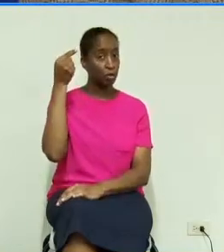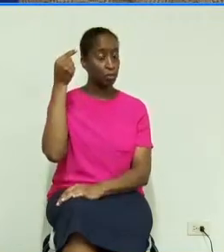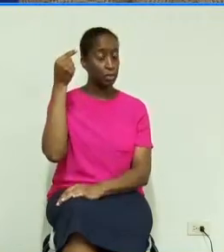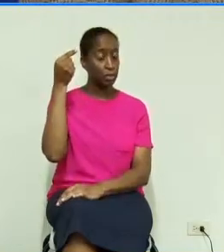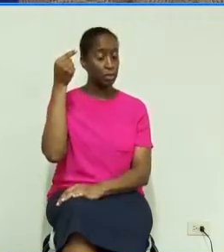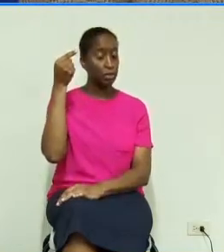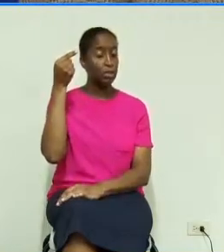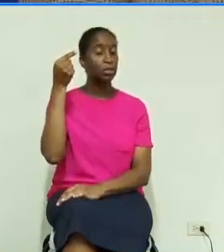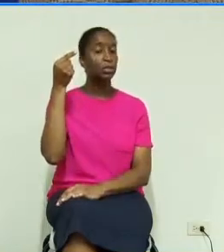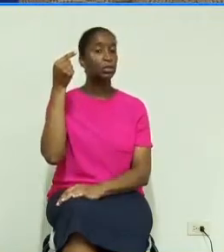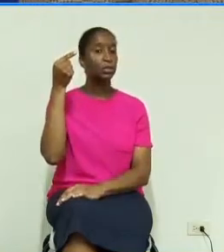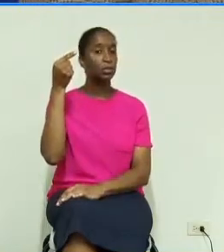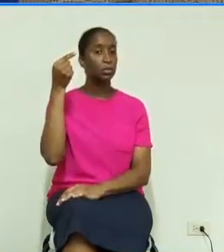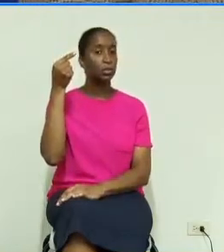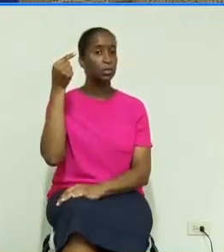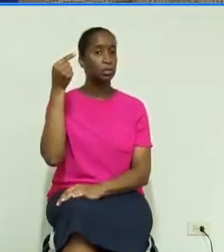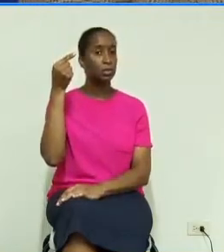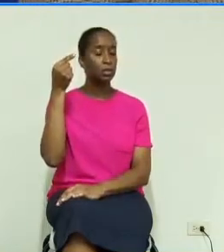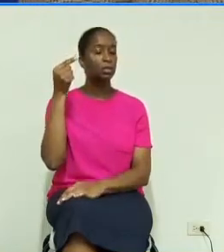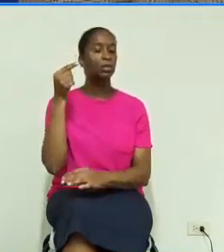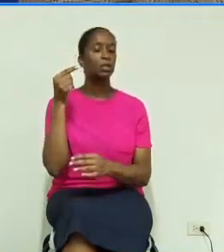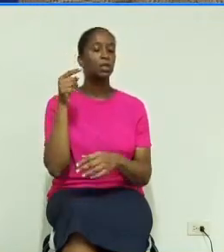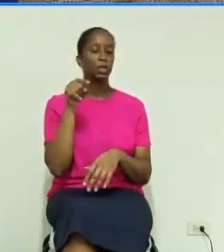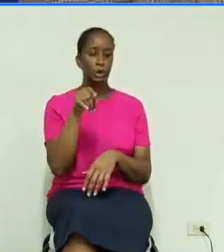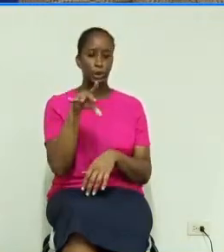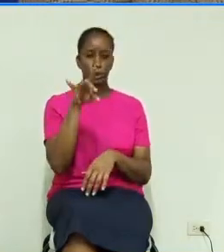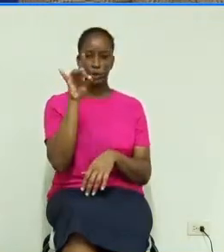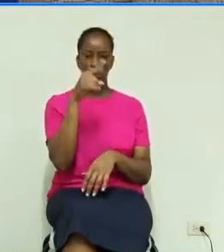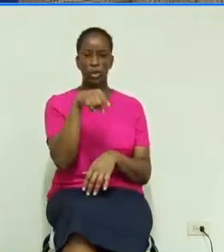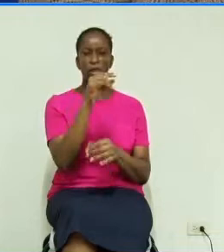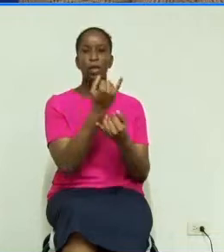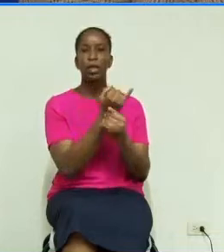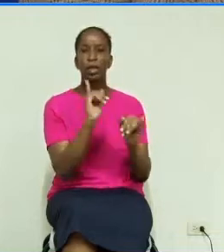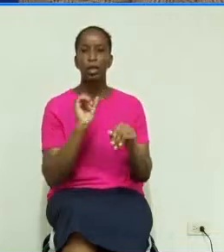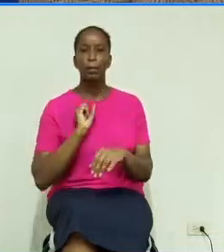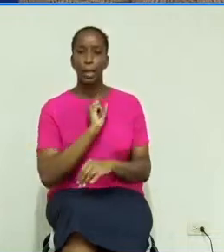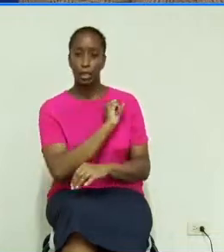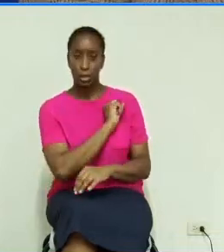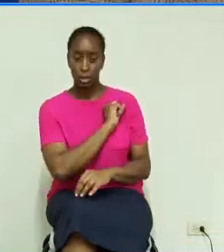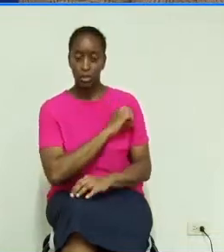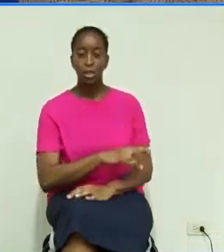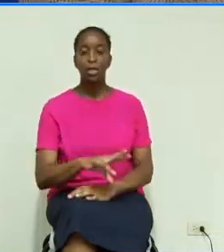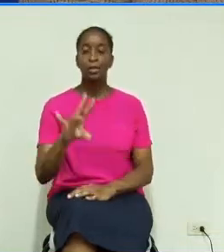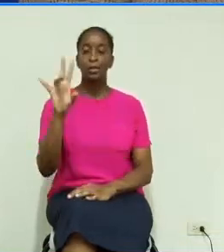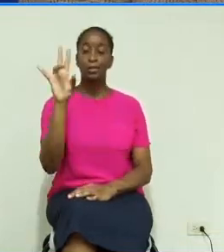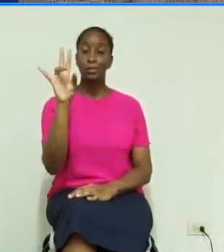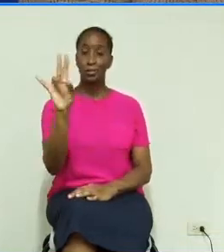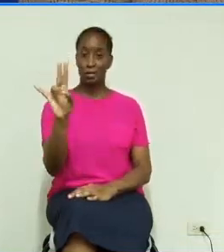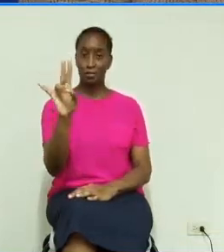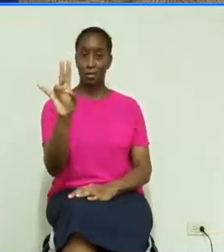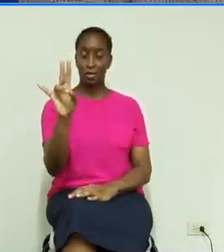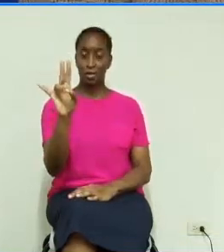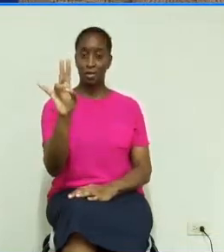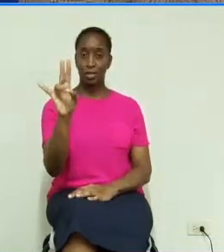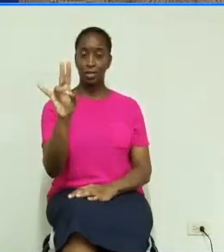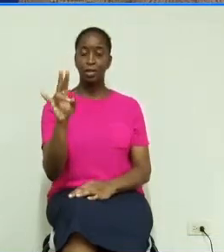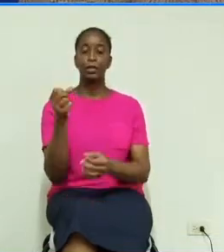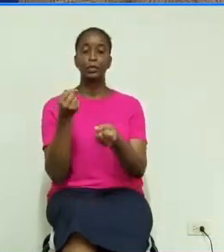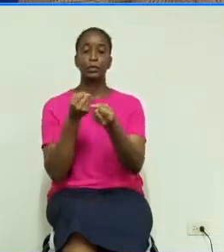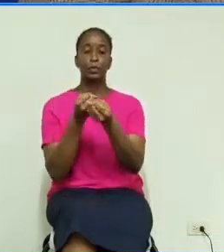appropriate, which we call independent senators, and then 7 senators who are representative of the